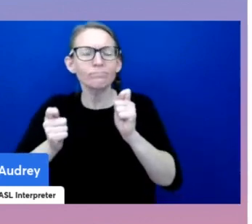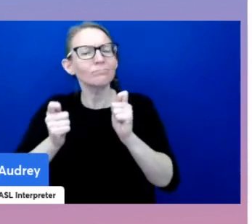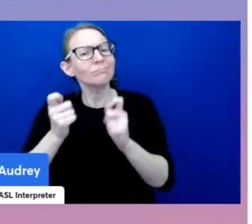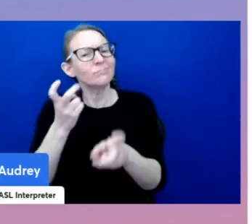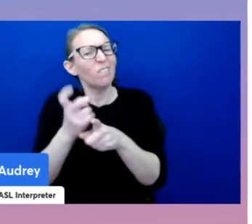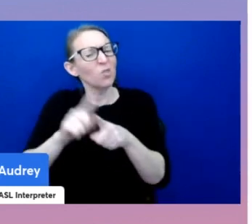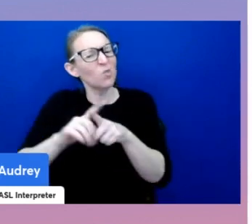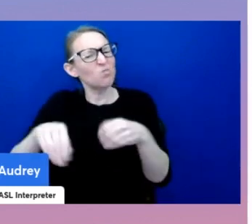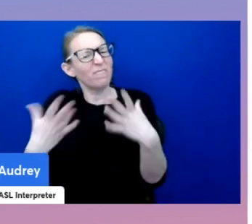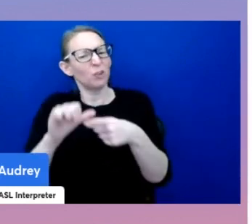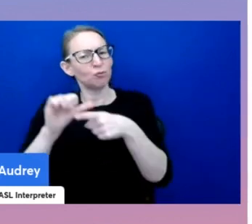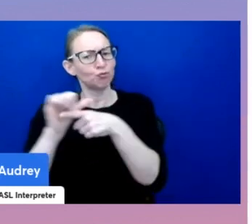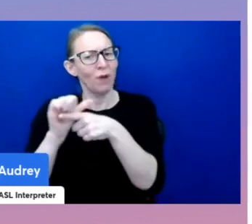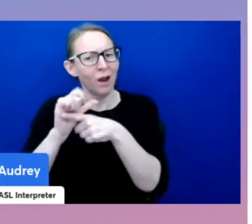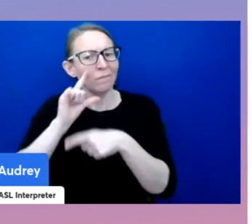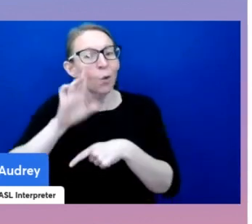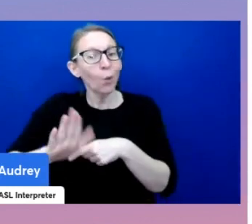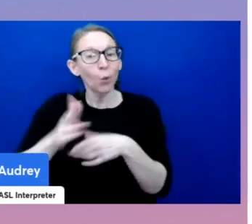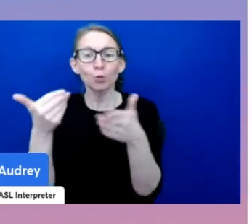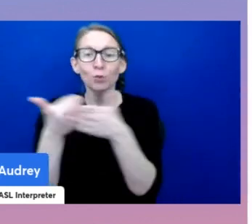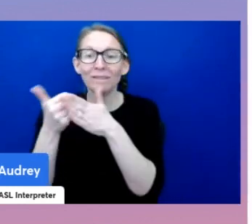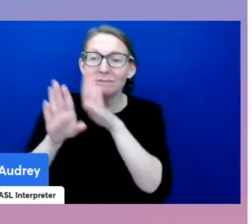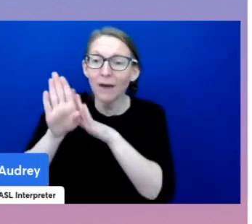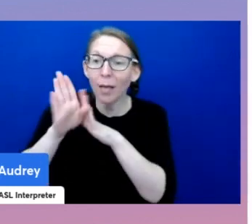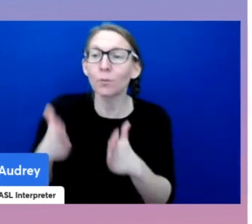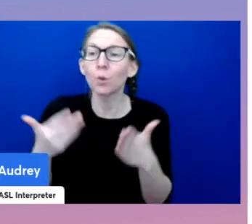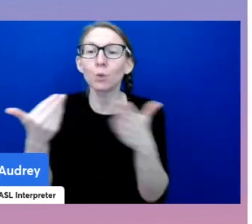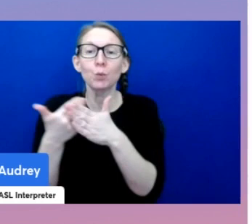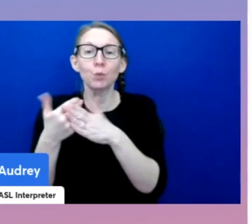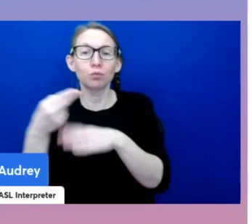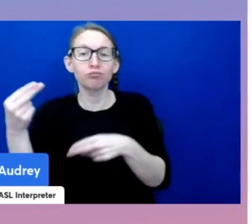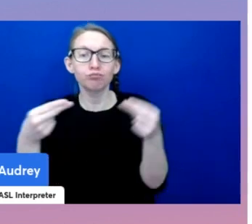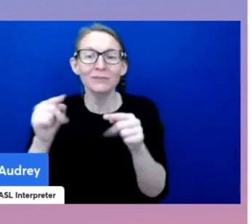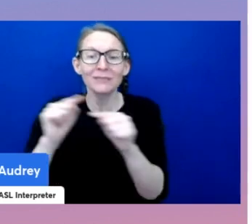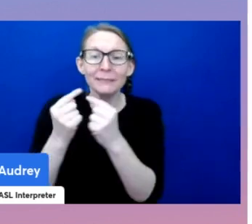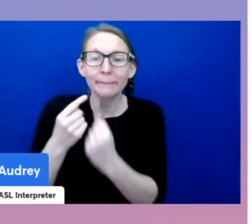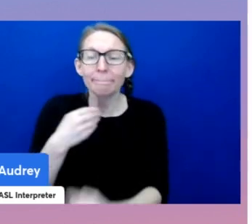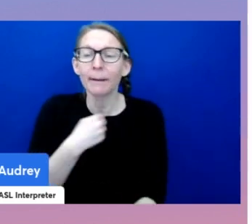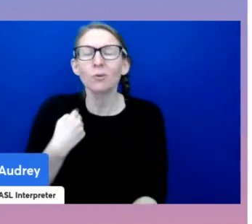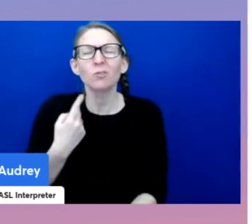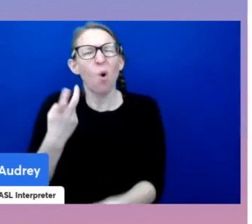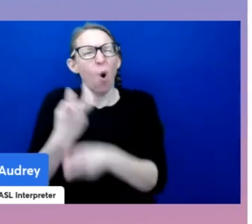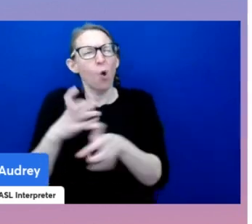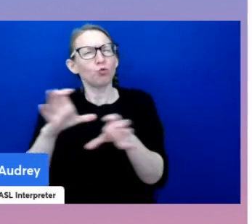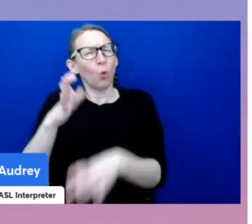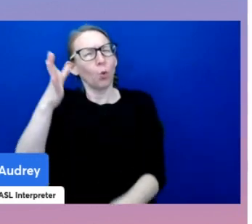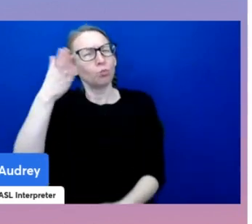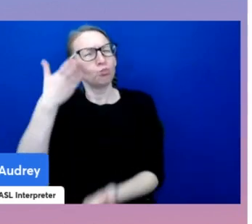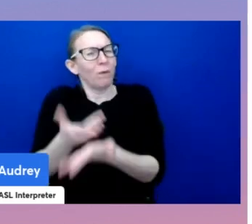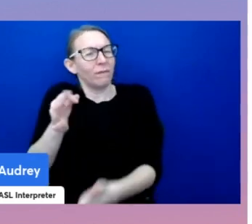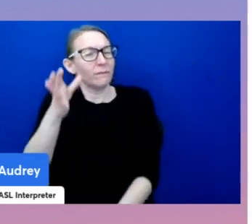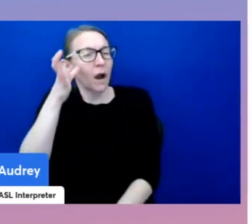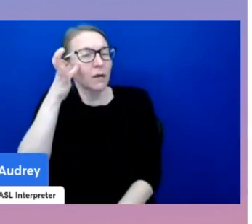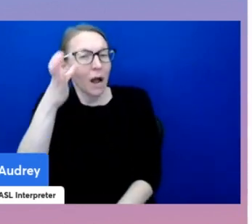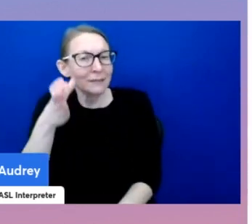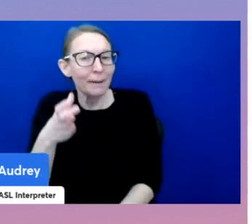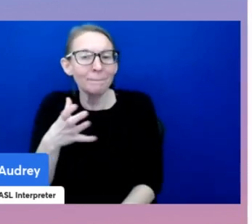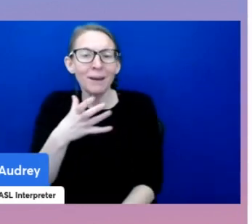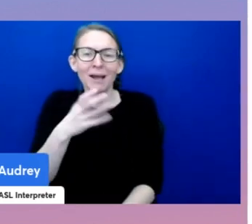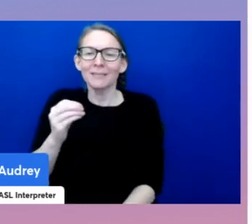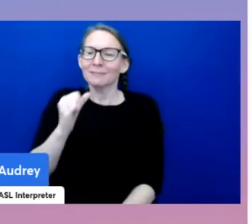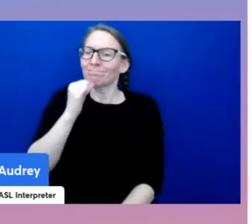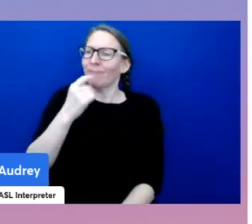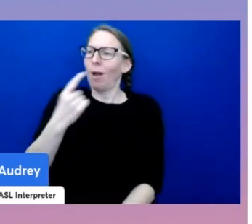training for their newer developers or newer team members. It's difficult to do proof of concepts that don't necessarily belong in